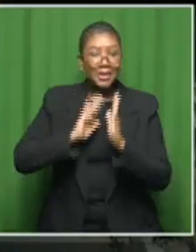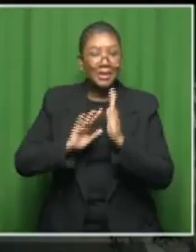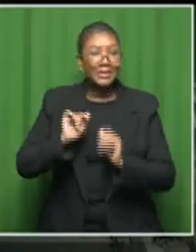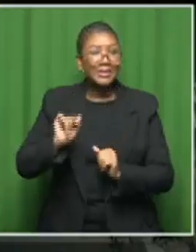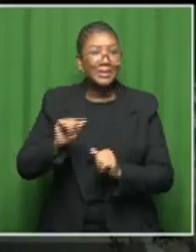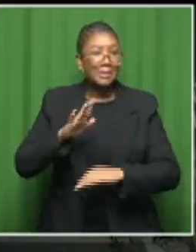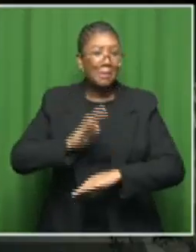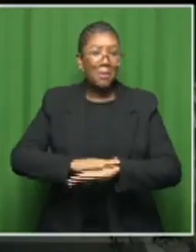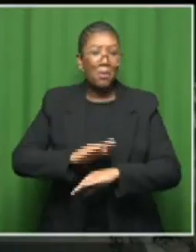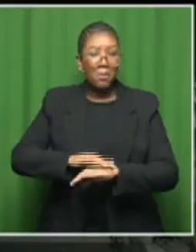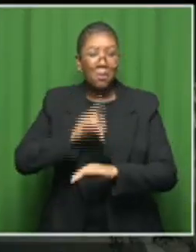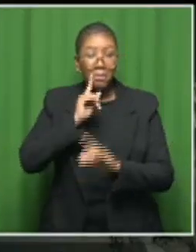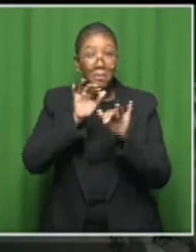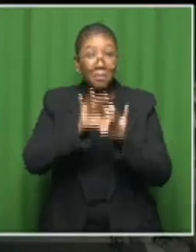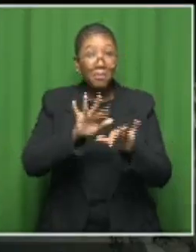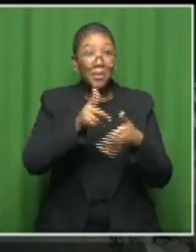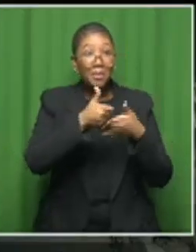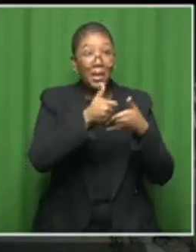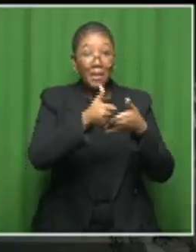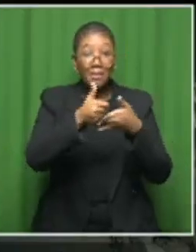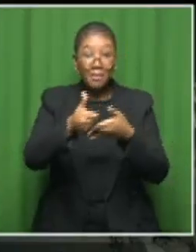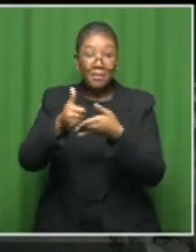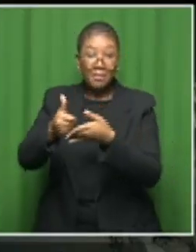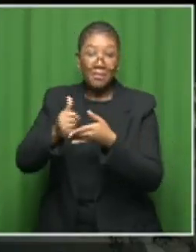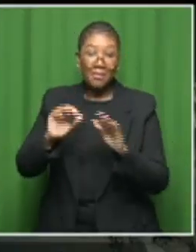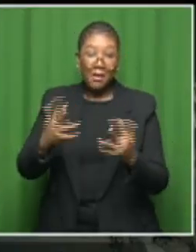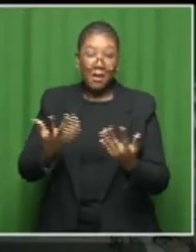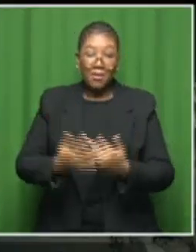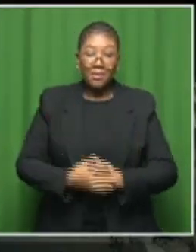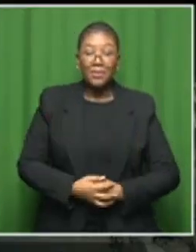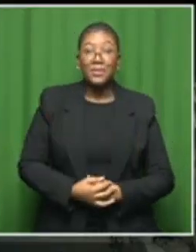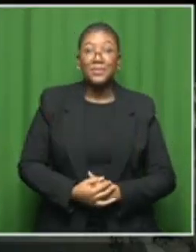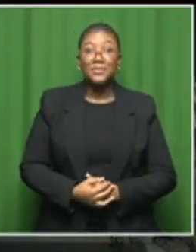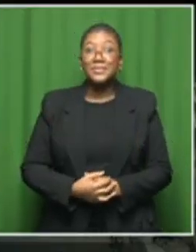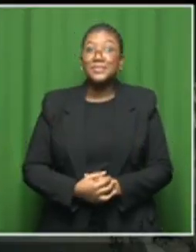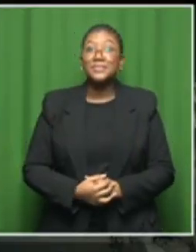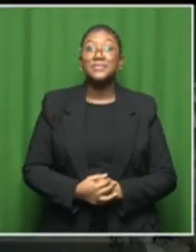to assist people with managing lupus.